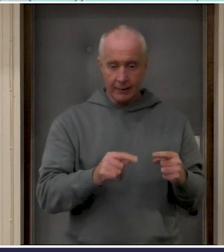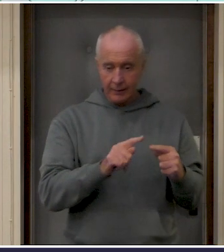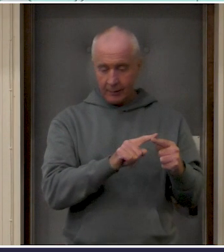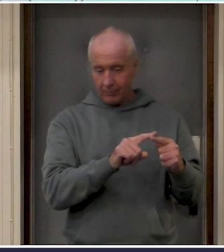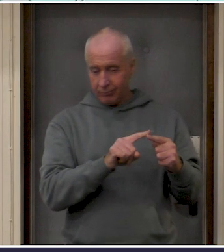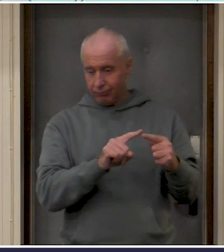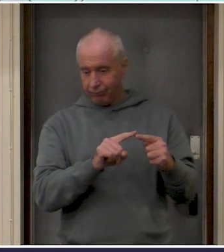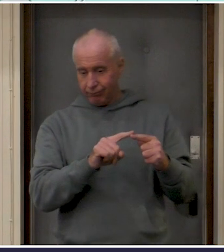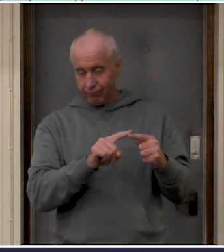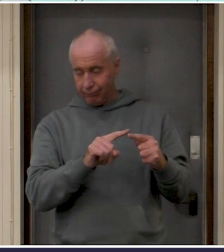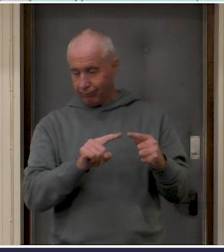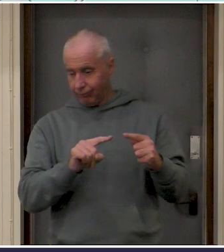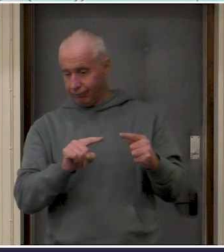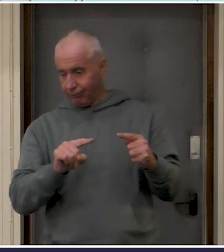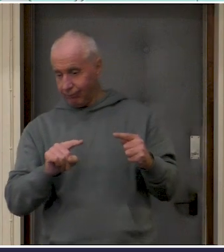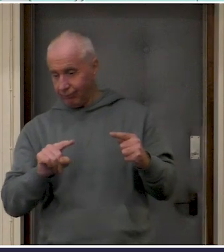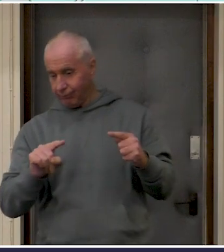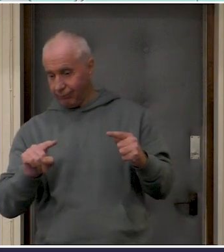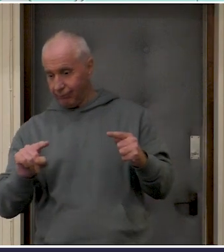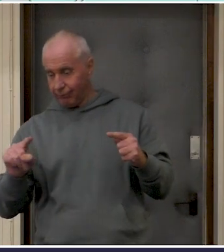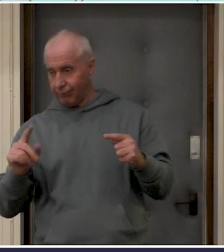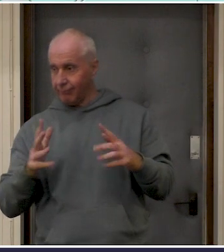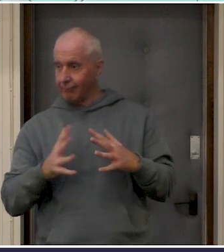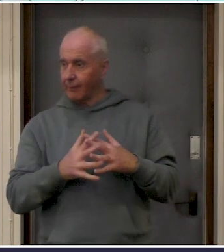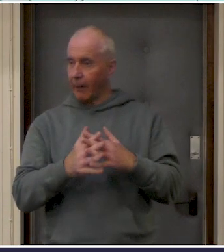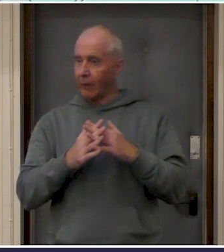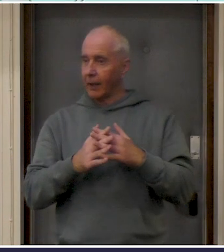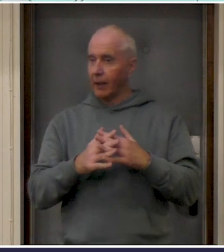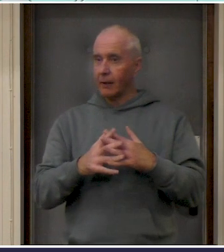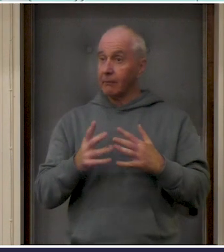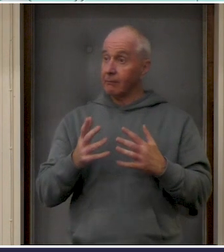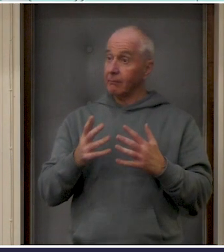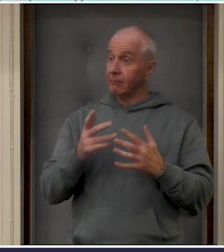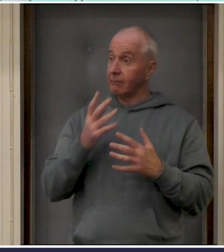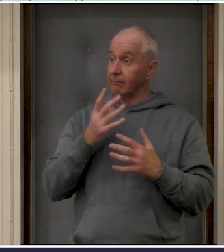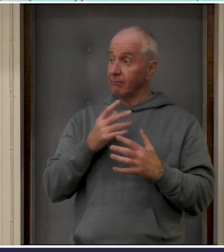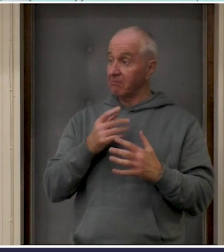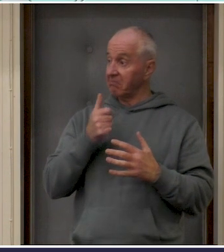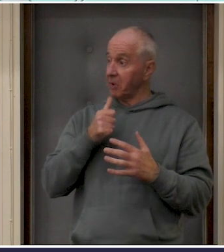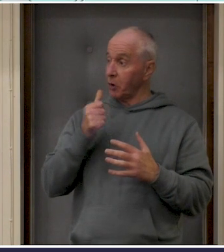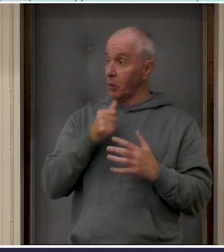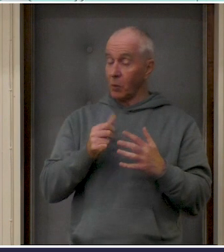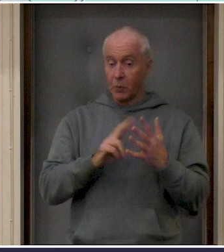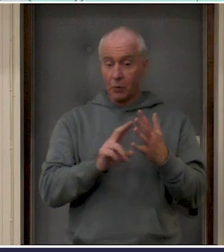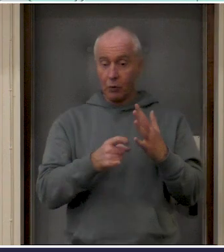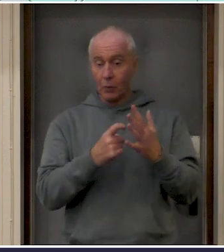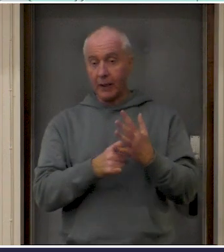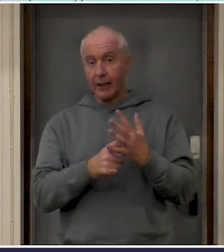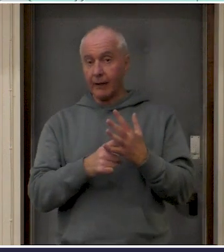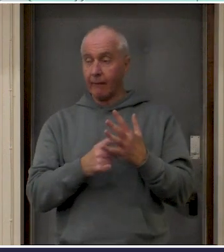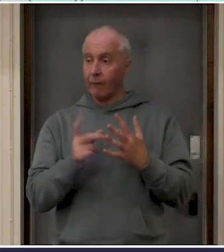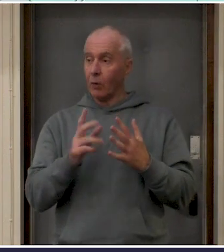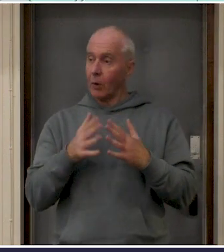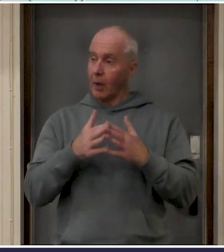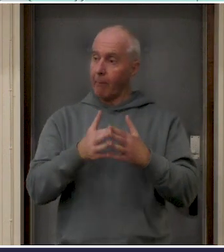nuclear power to power their big, you know, the giant cargo ships, rather than bunker fuel, which is the most